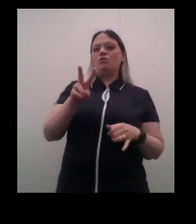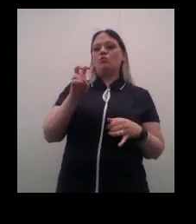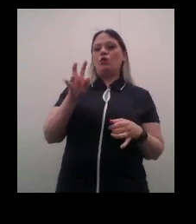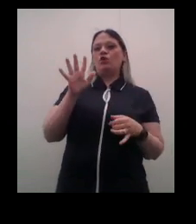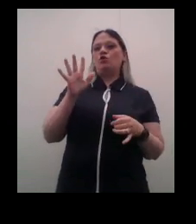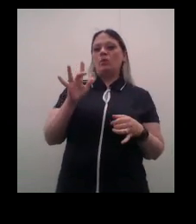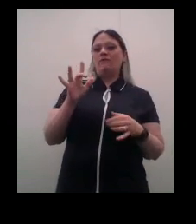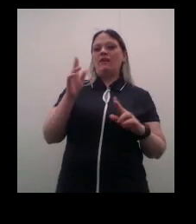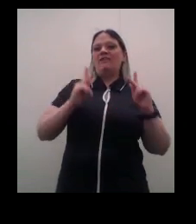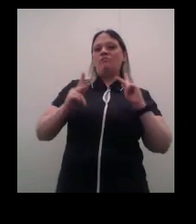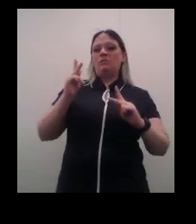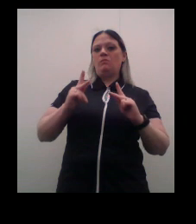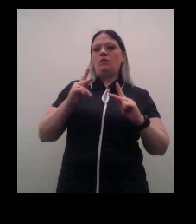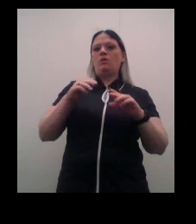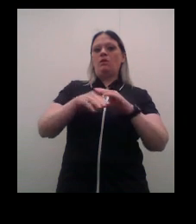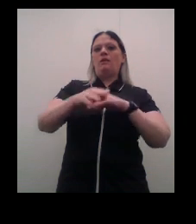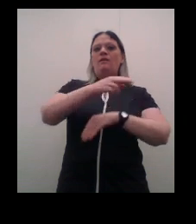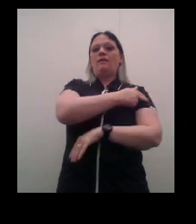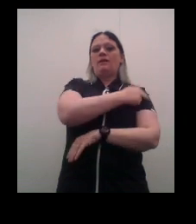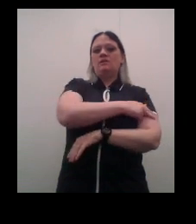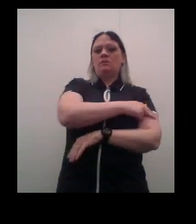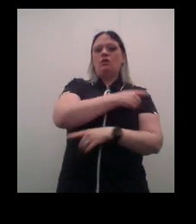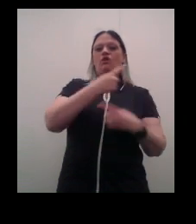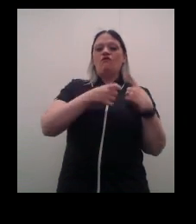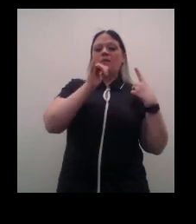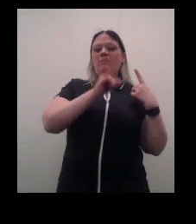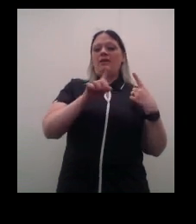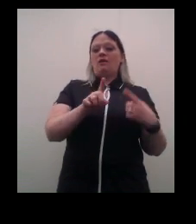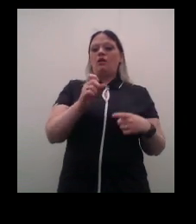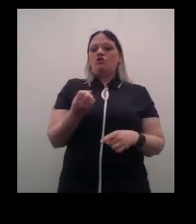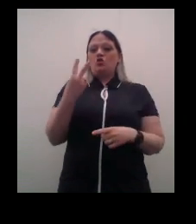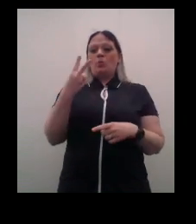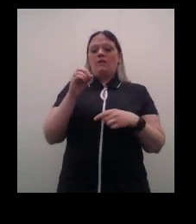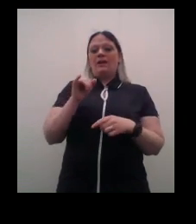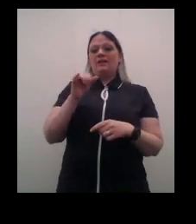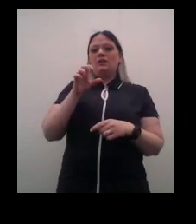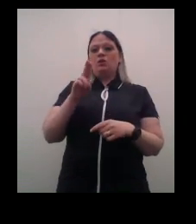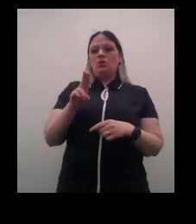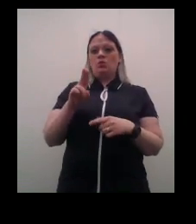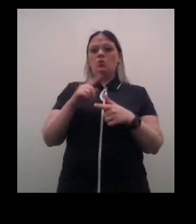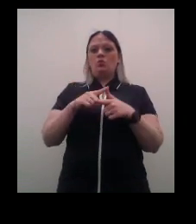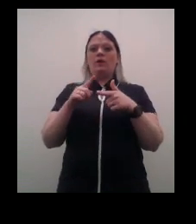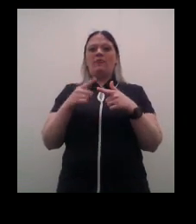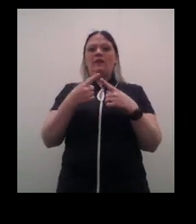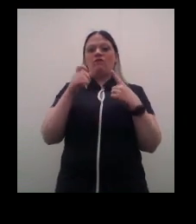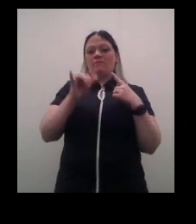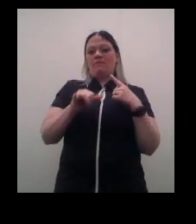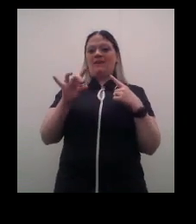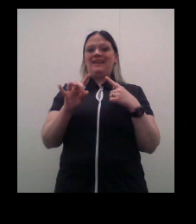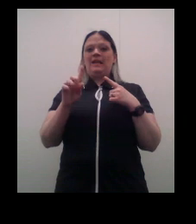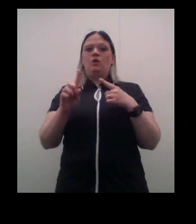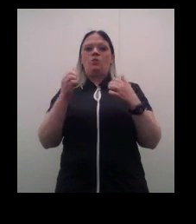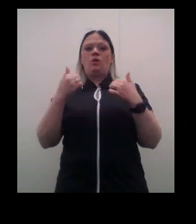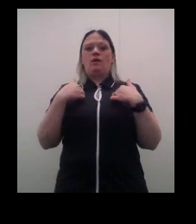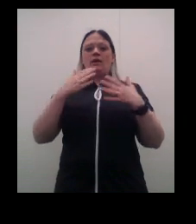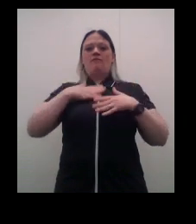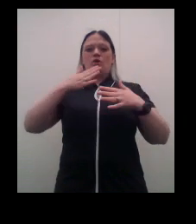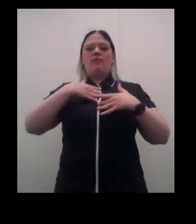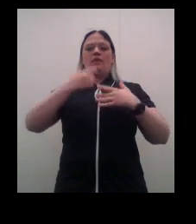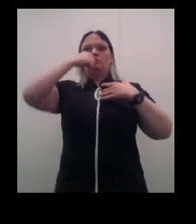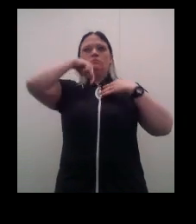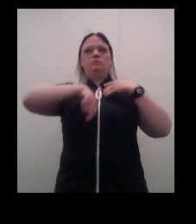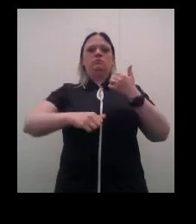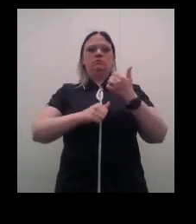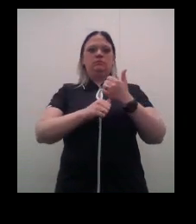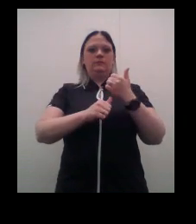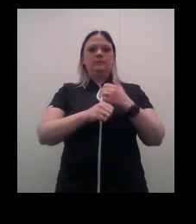who were hospitalized. Of those, 112 were in ICU, and 81 of those had an airway assist or intubation. And as you look at this